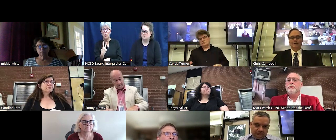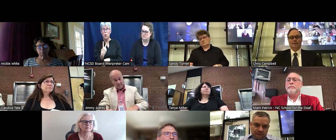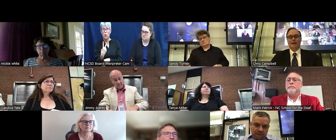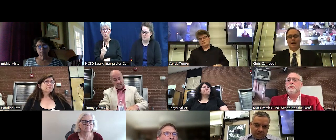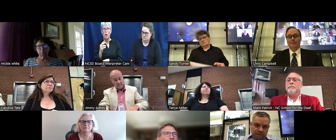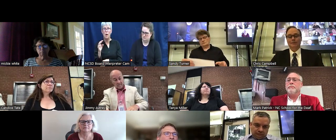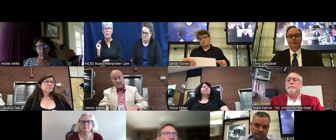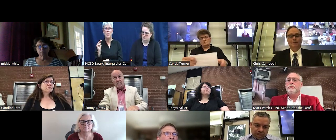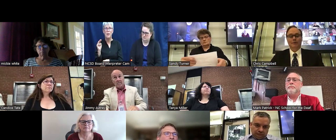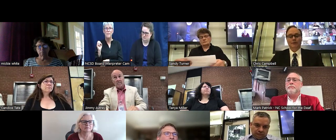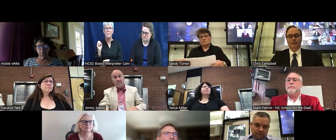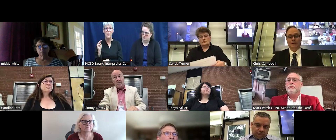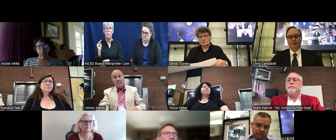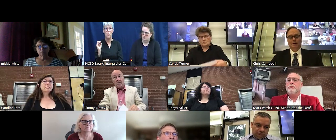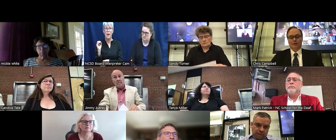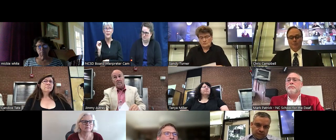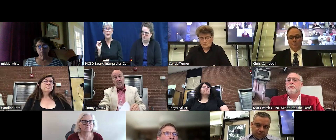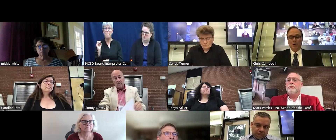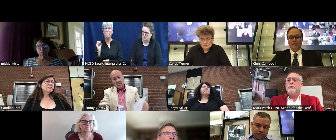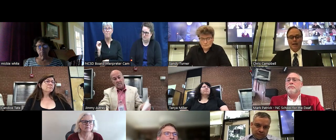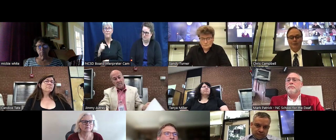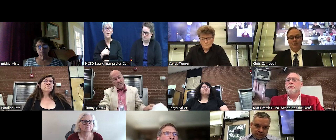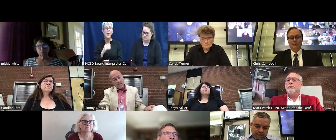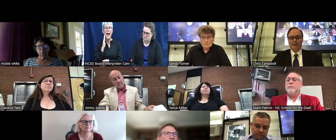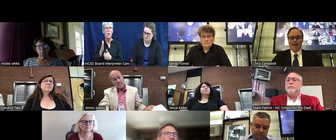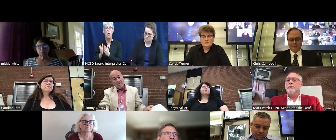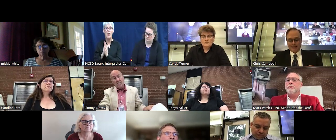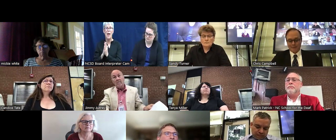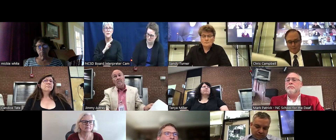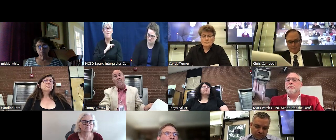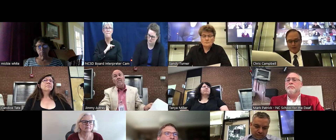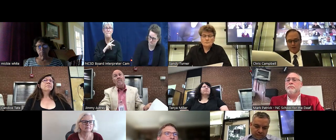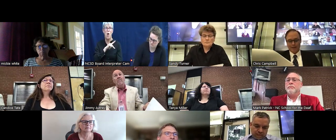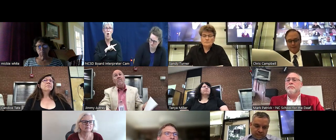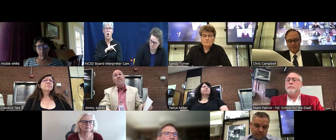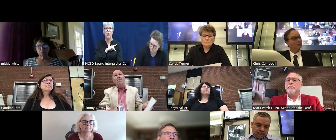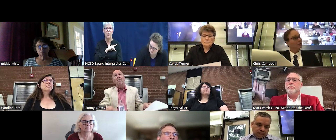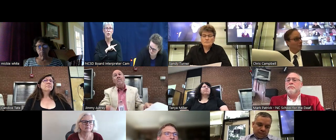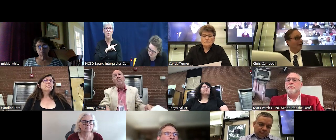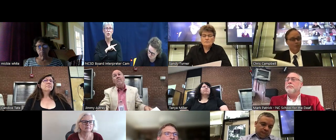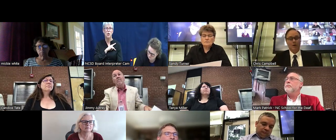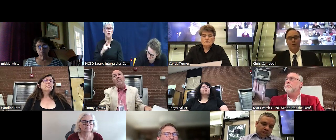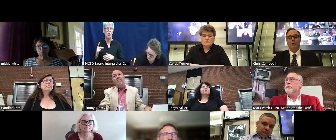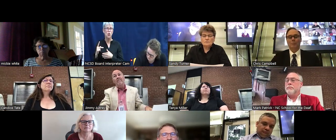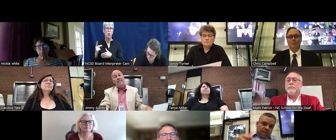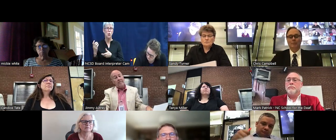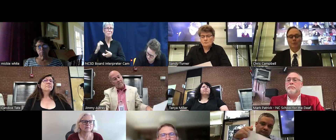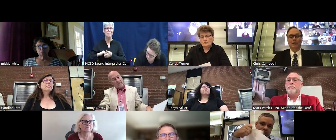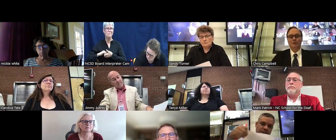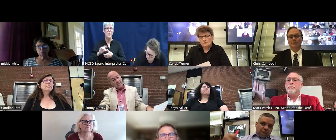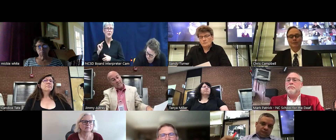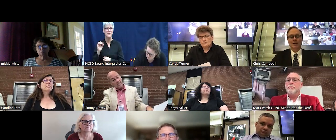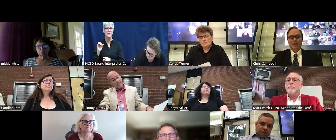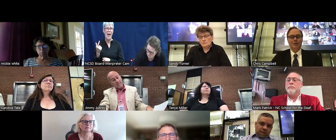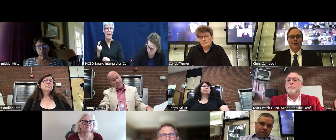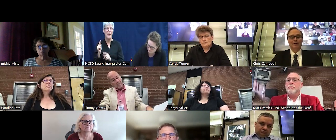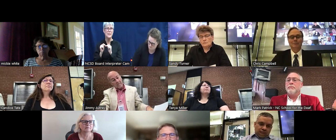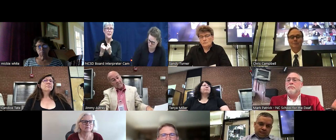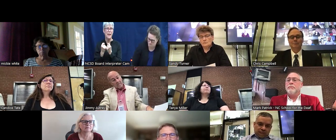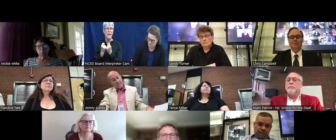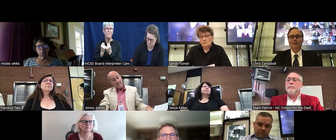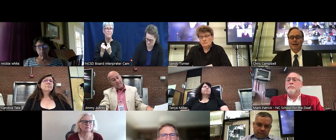and ask Mark to actually tag team with me on this to make sure we answer all the board members' questions. But